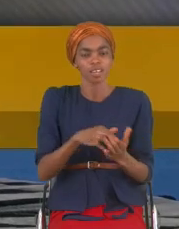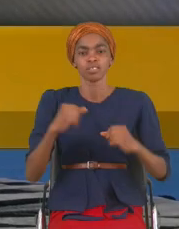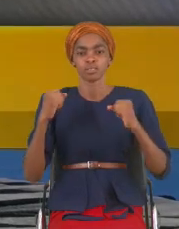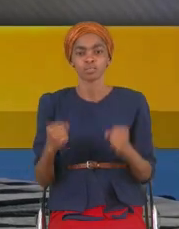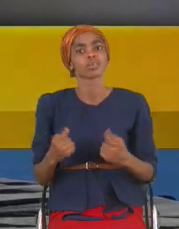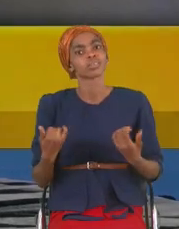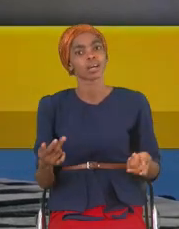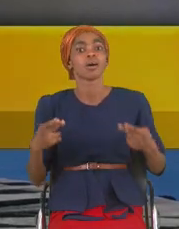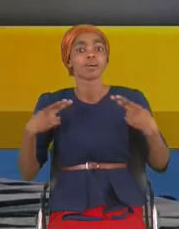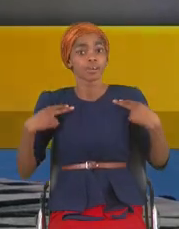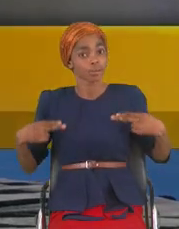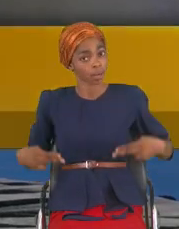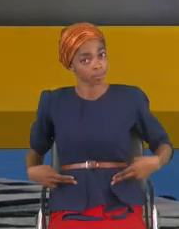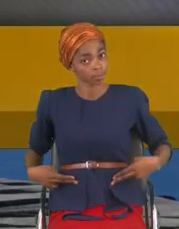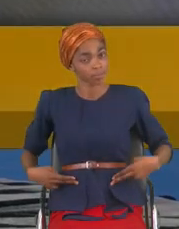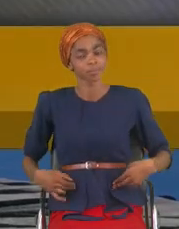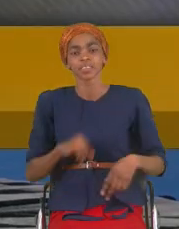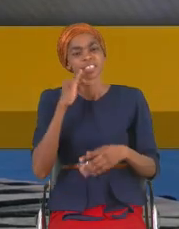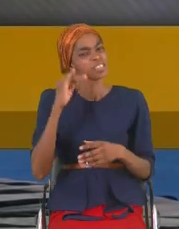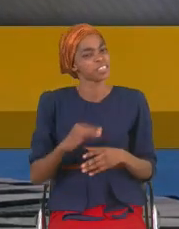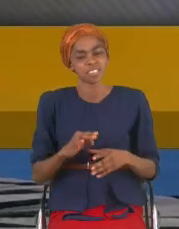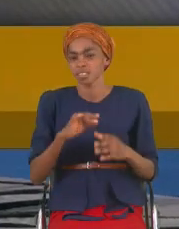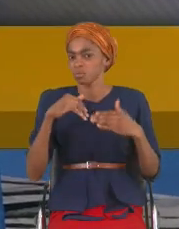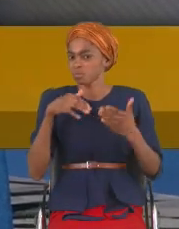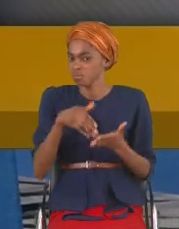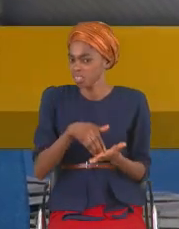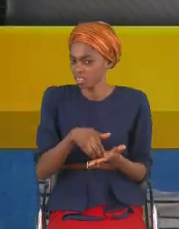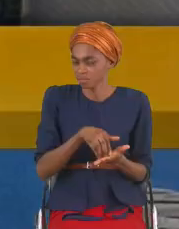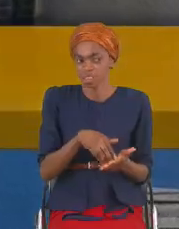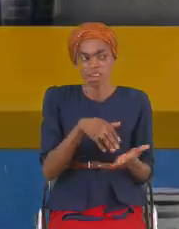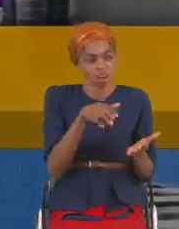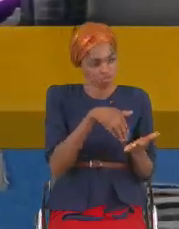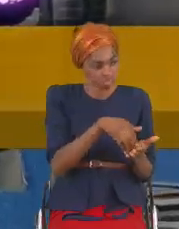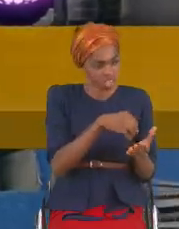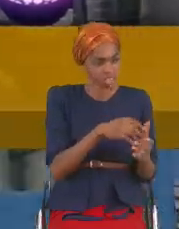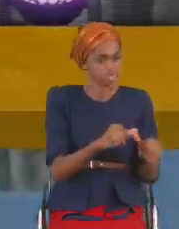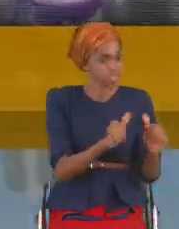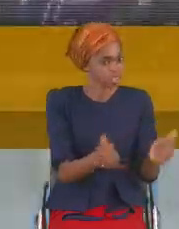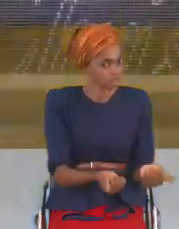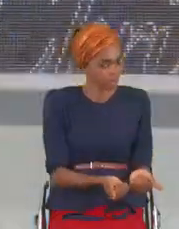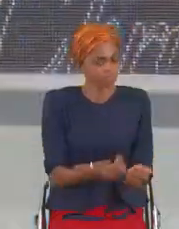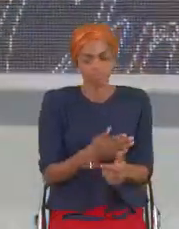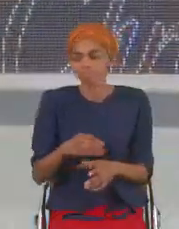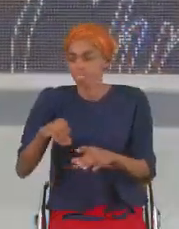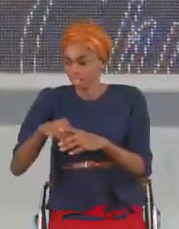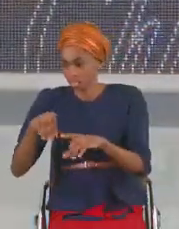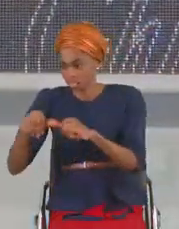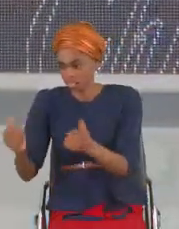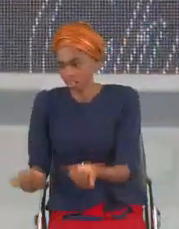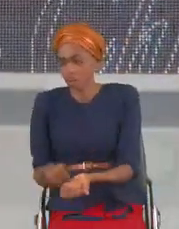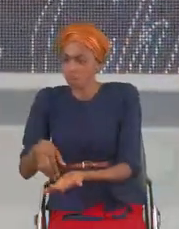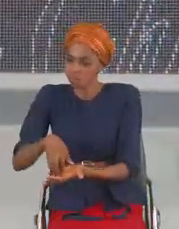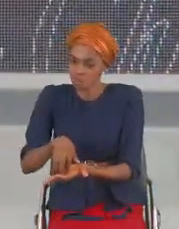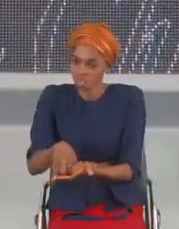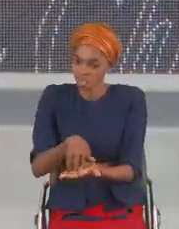are generally weak. They're weak in this area, they're weak in that area. And if you look at